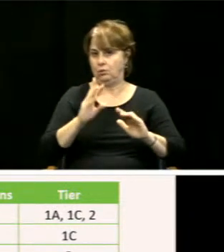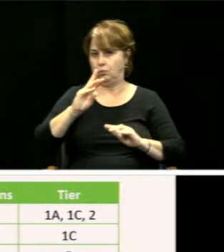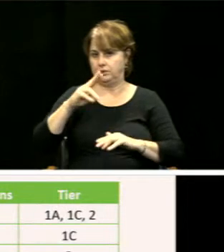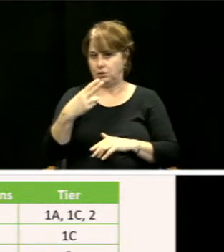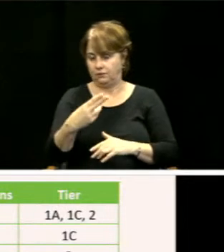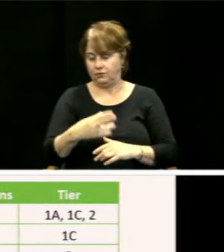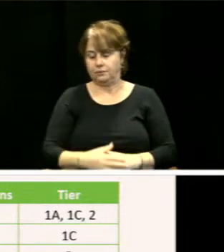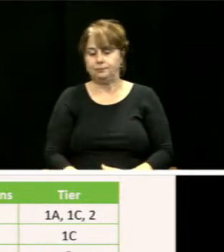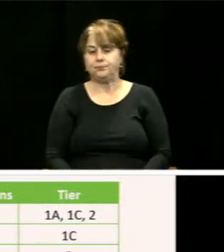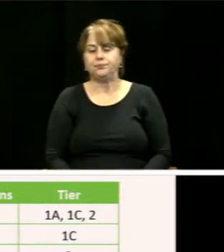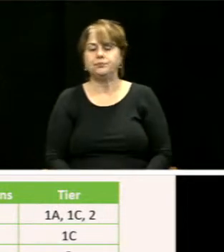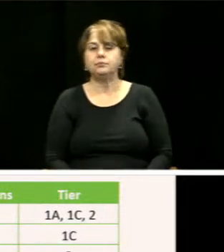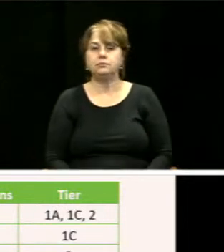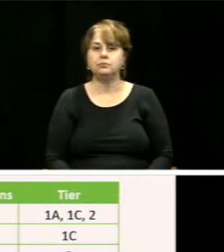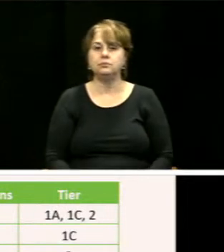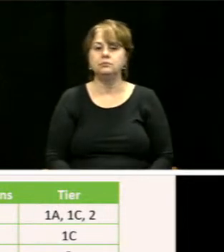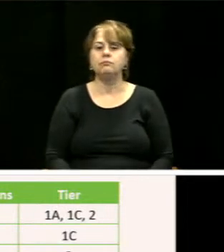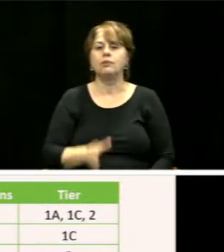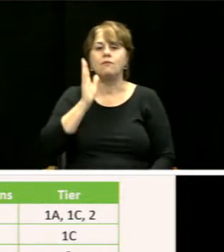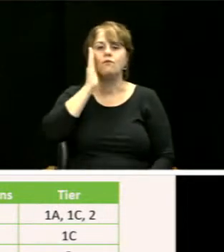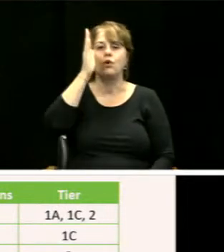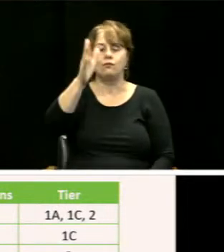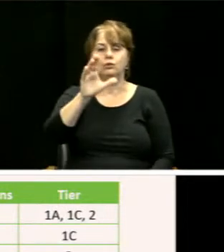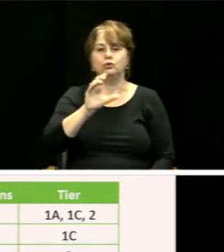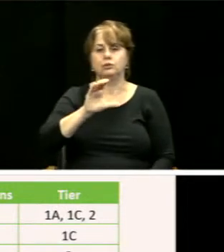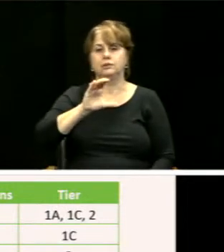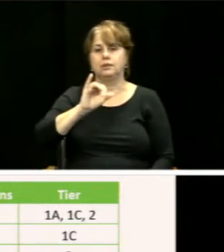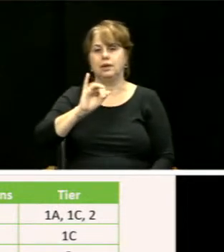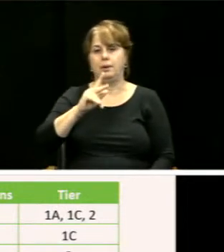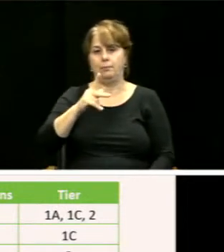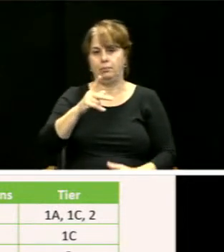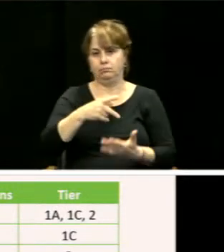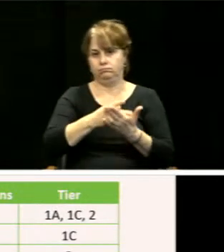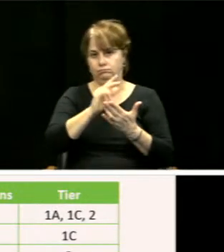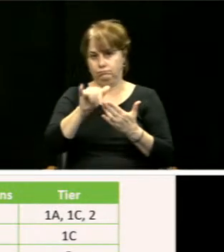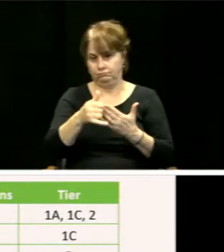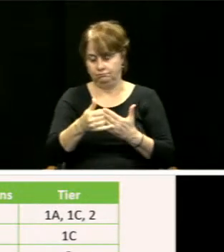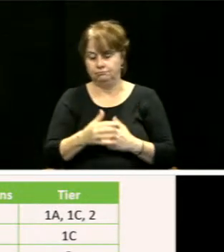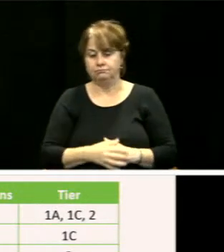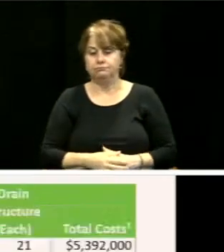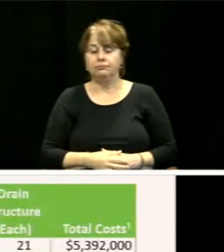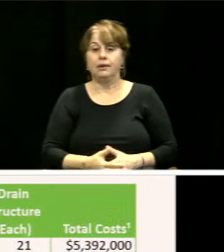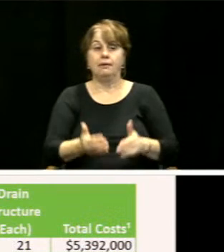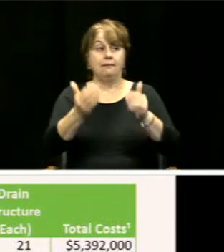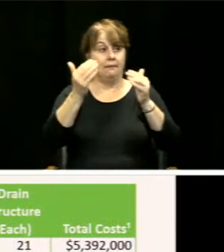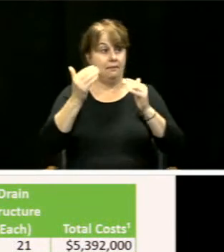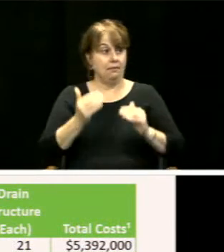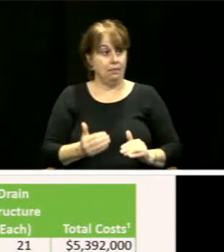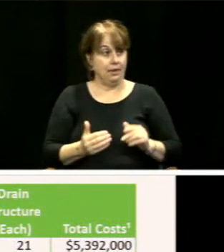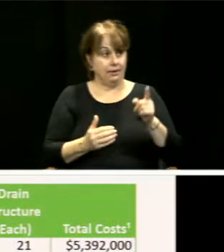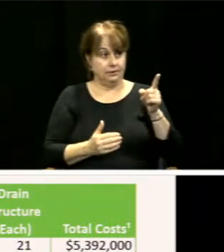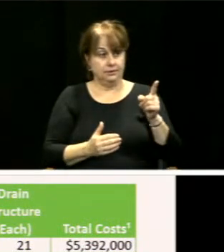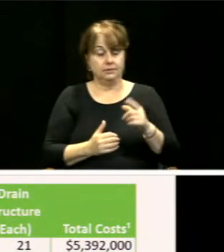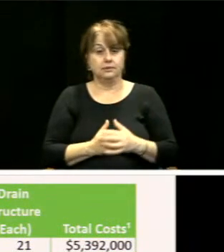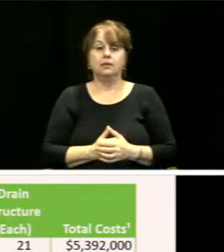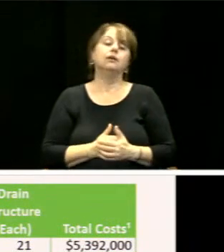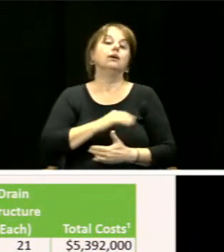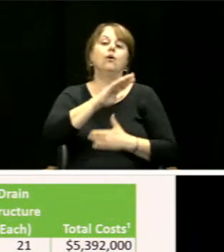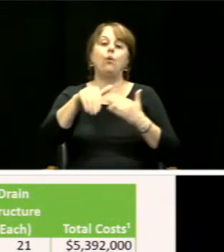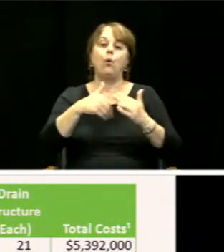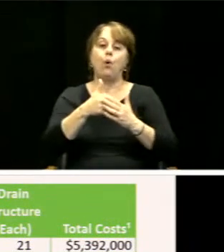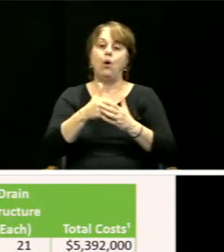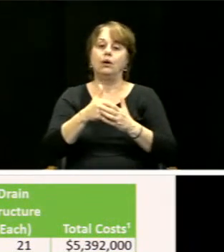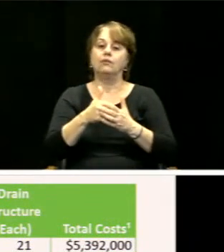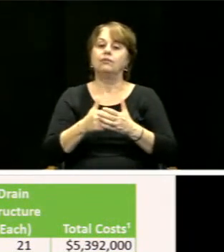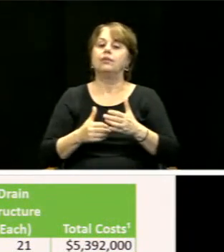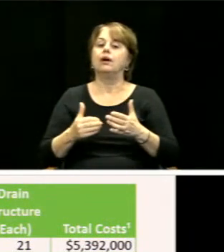at for future CIP projects. The next shows all of the collector